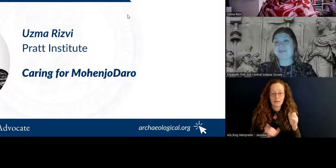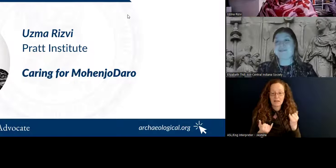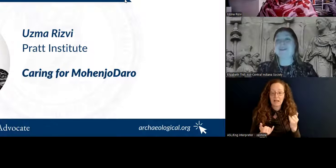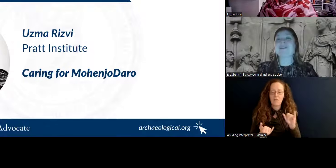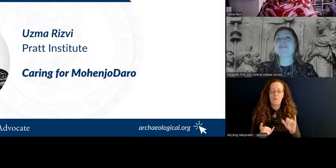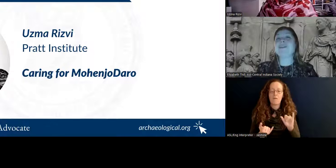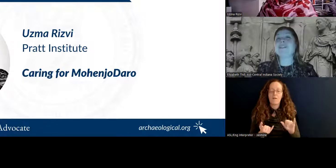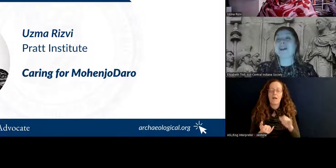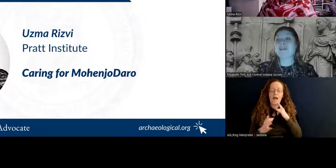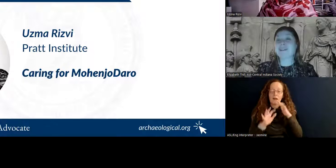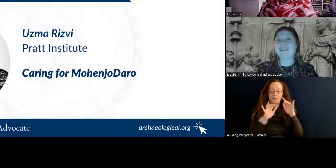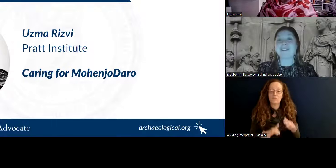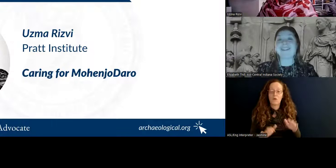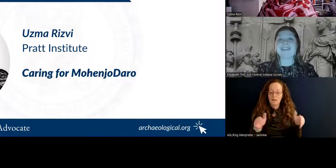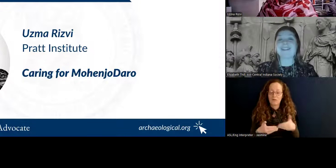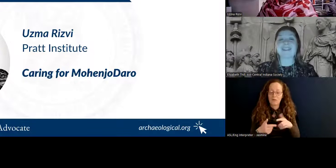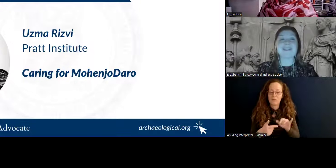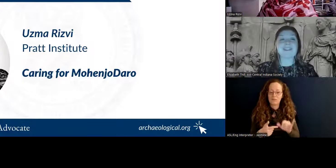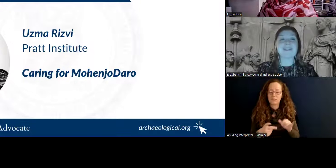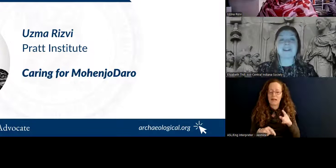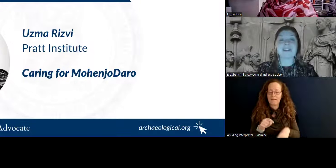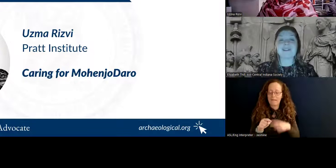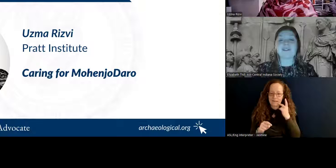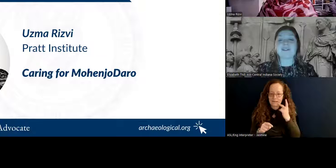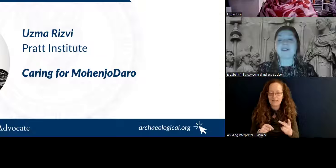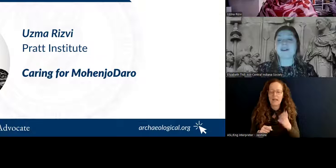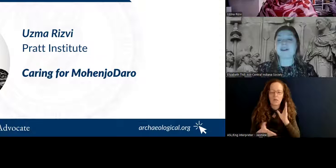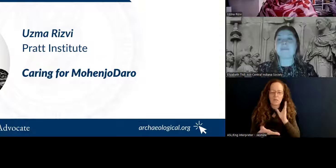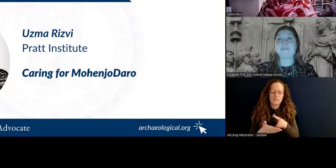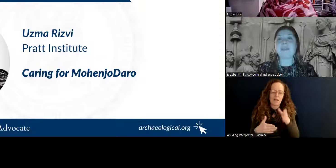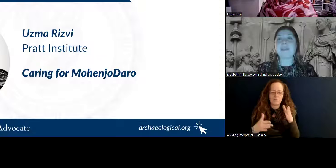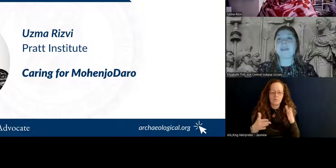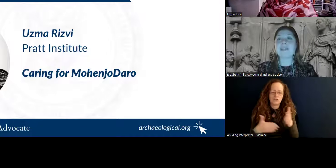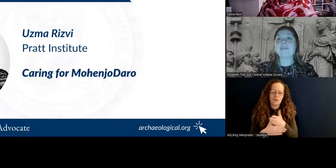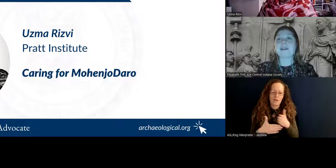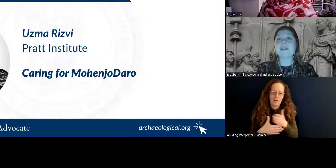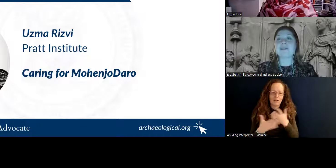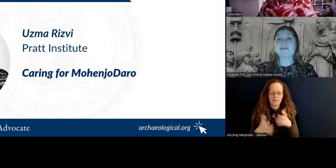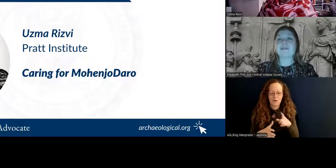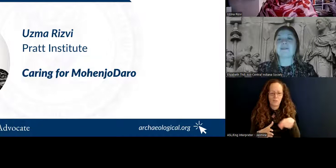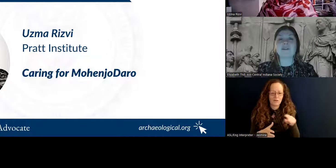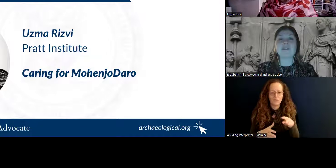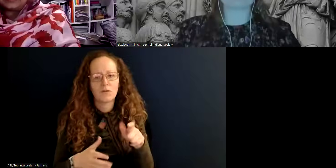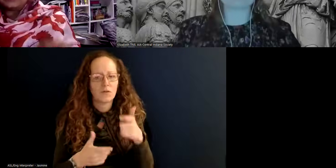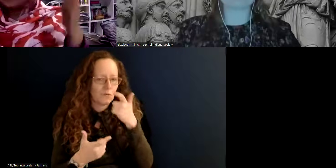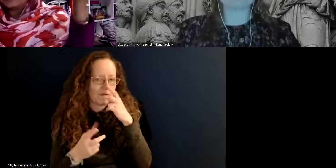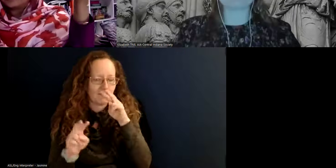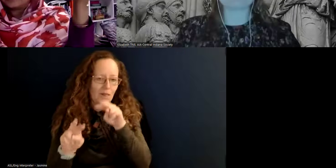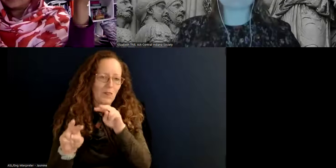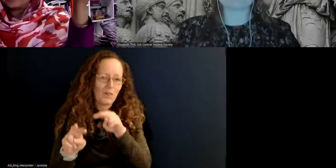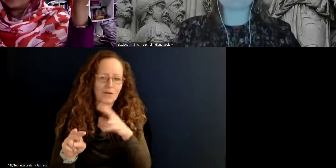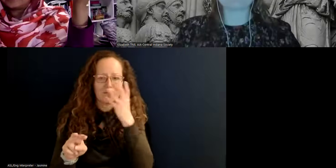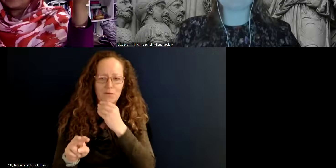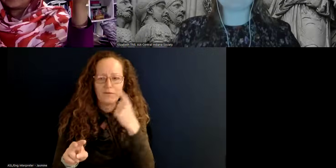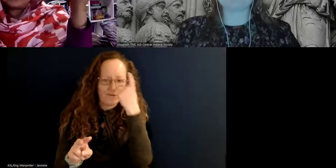that I wrote for her. So I'm going to stop sharing because you're going to get to look at her anyway, her beautiful